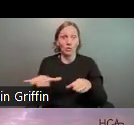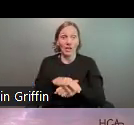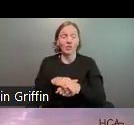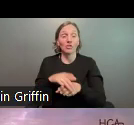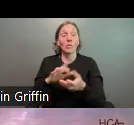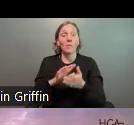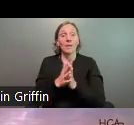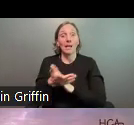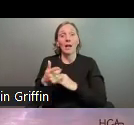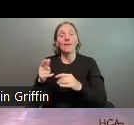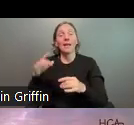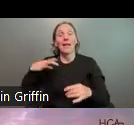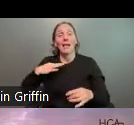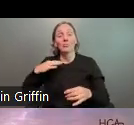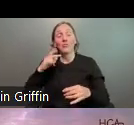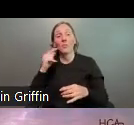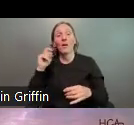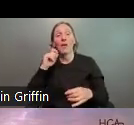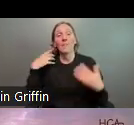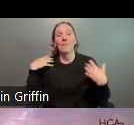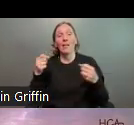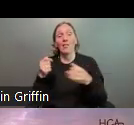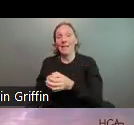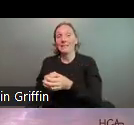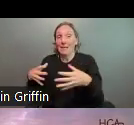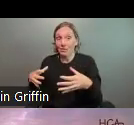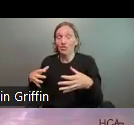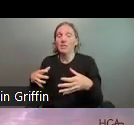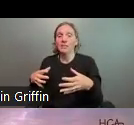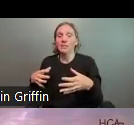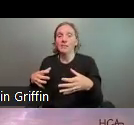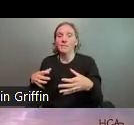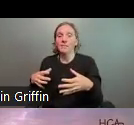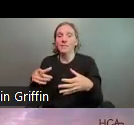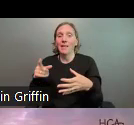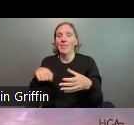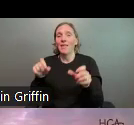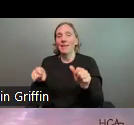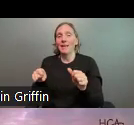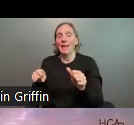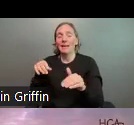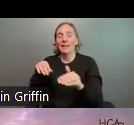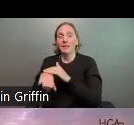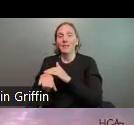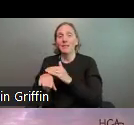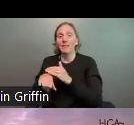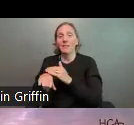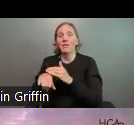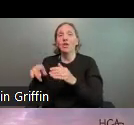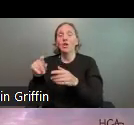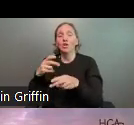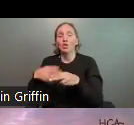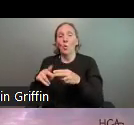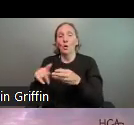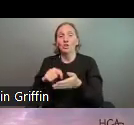Health expansion, they would be eligible to enroll into the program using our short-term enrollment